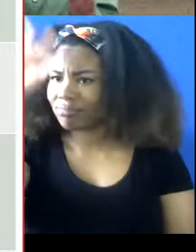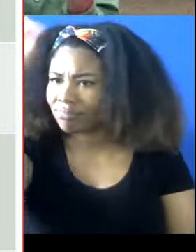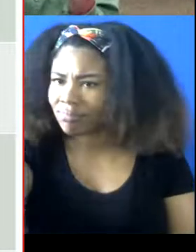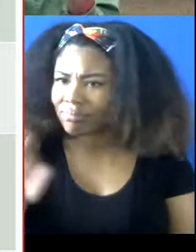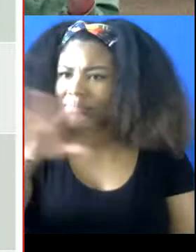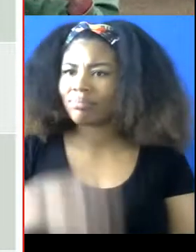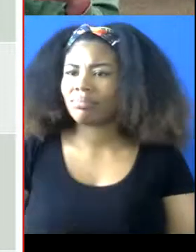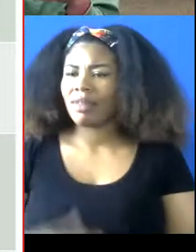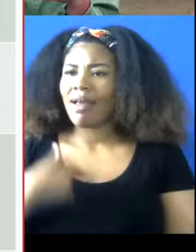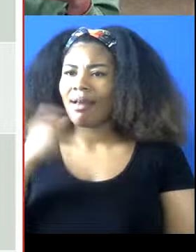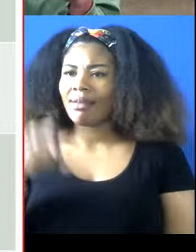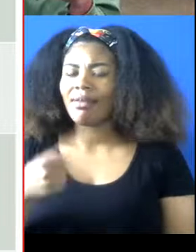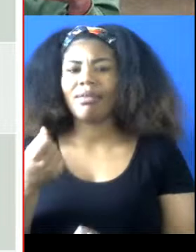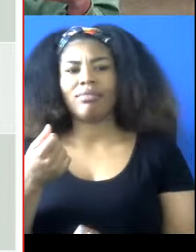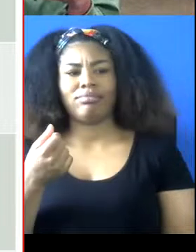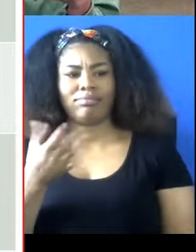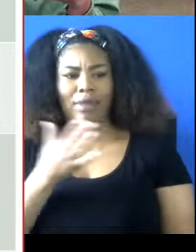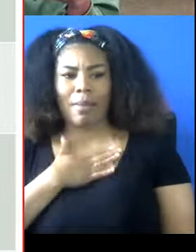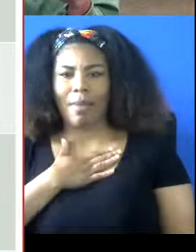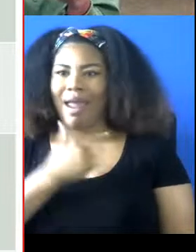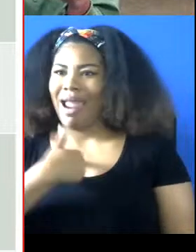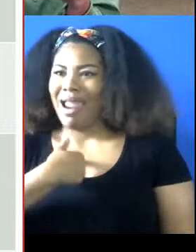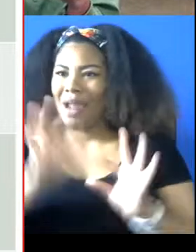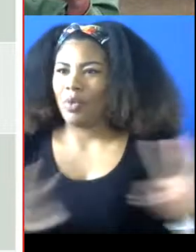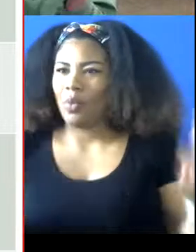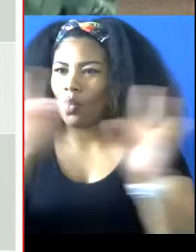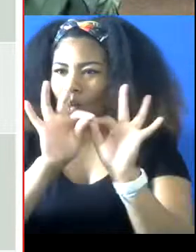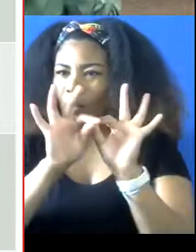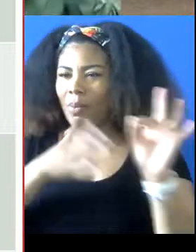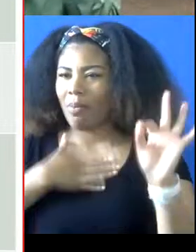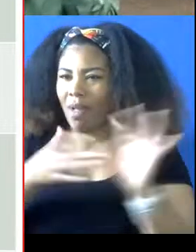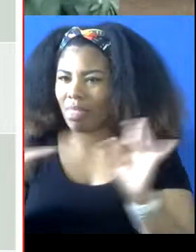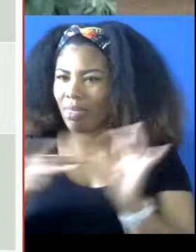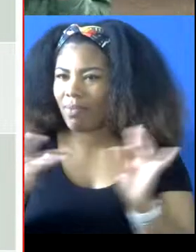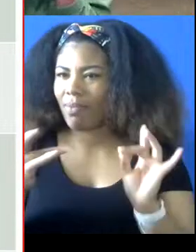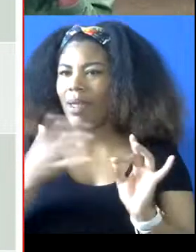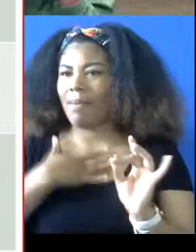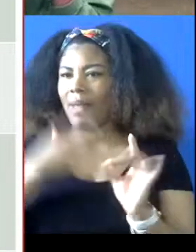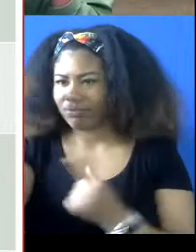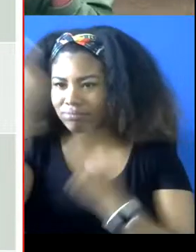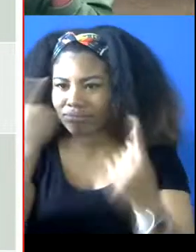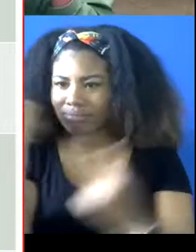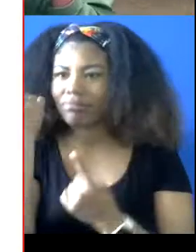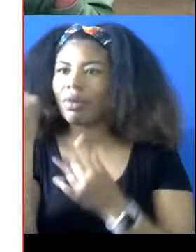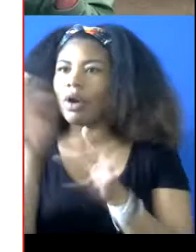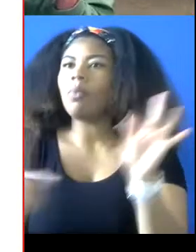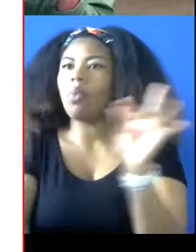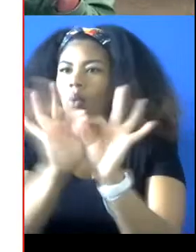that can be incorporated when you use these strategies and activities to align to the content as well.